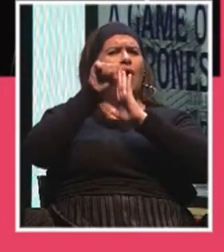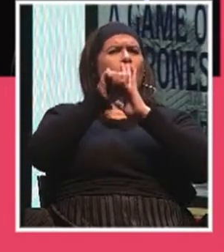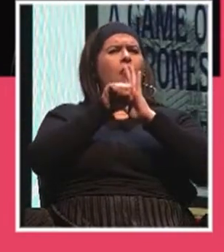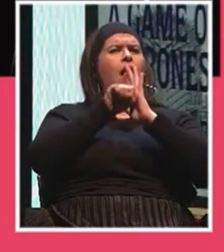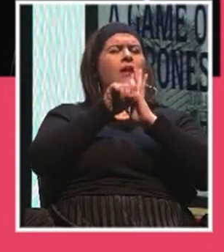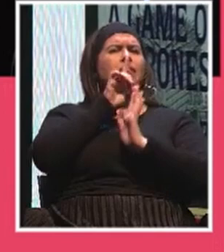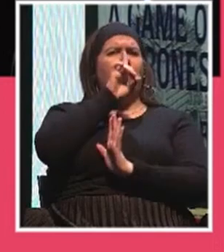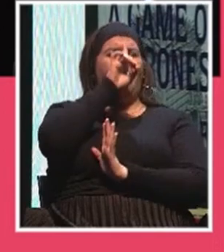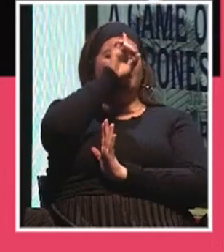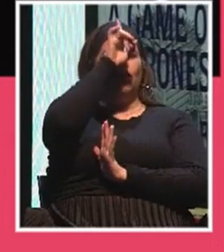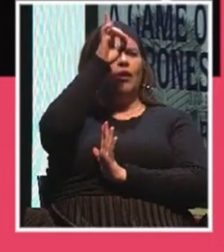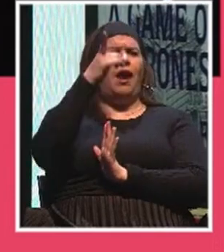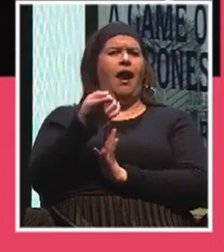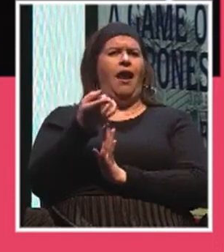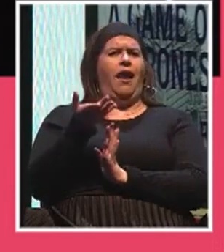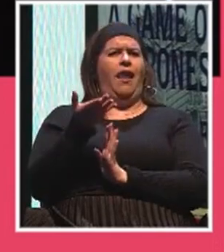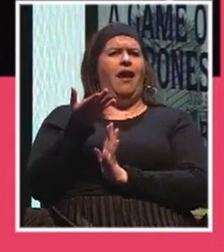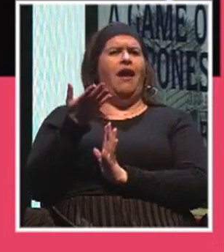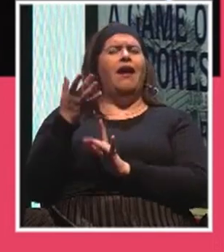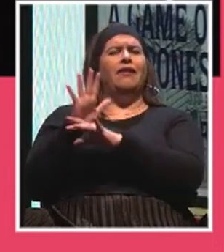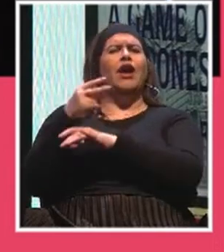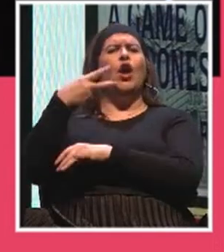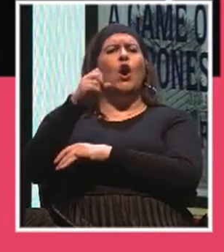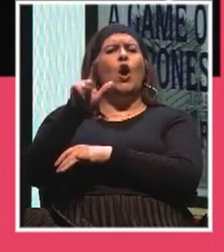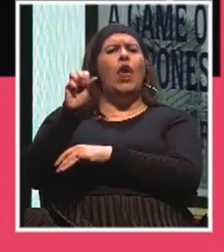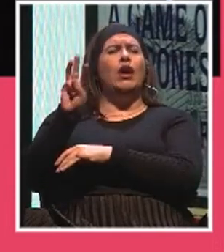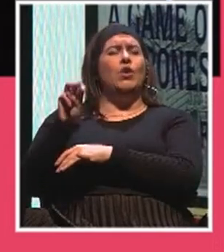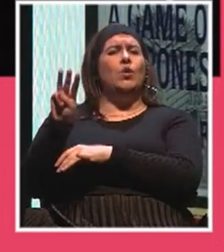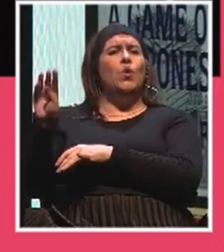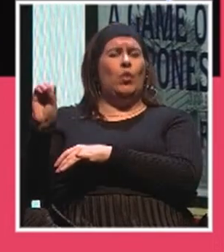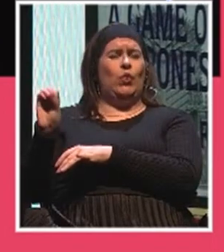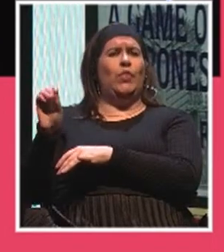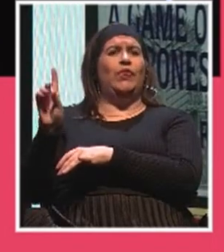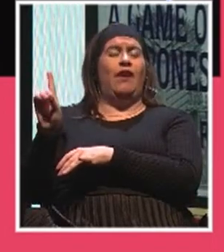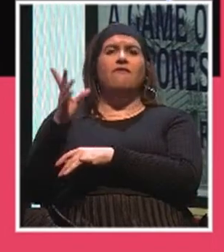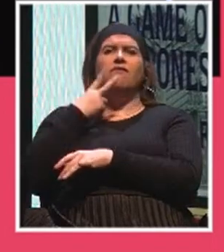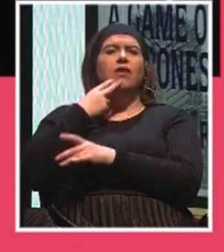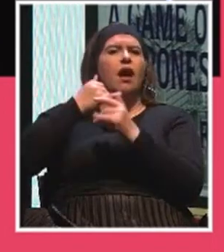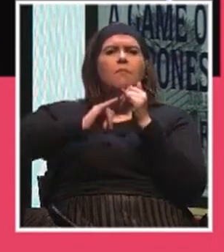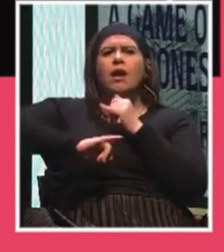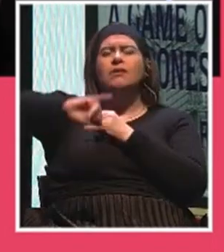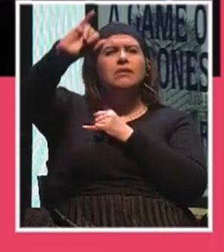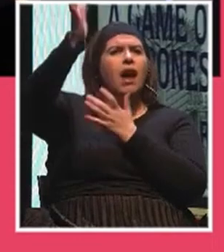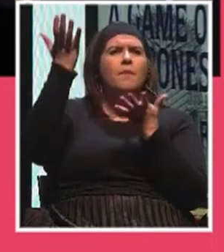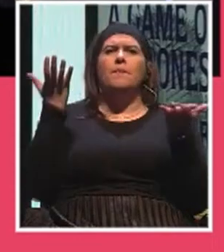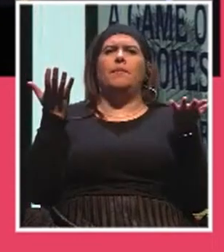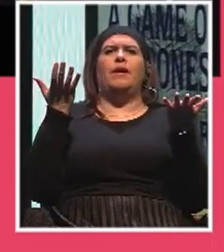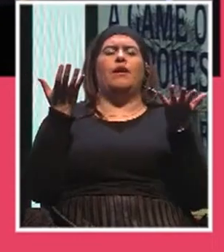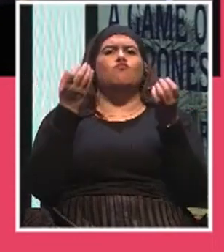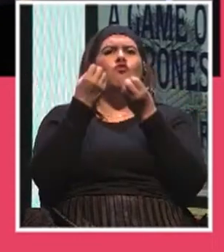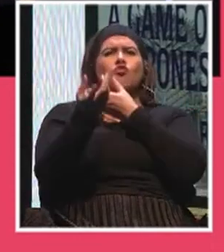show, he would live forever, He would have 100,000 encounters with